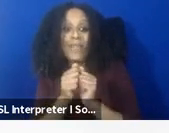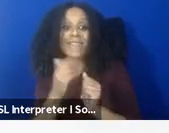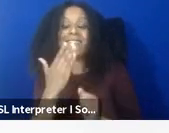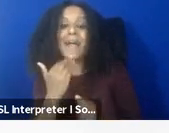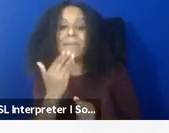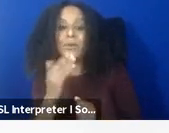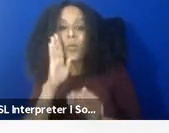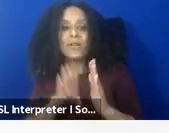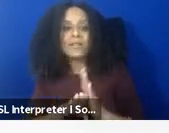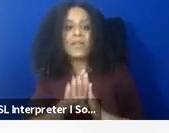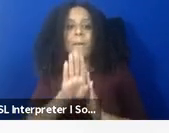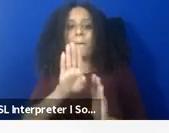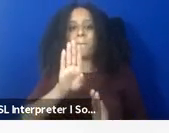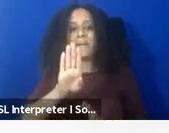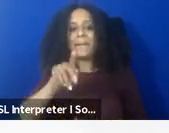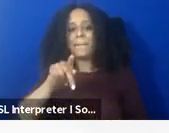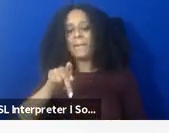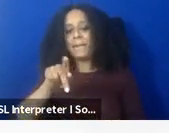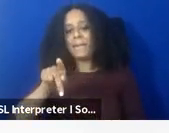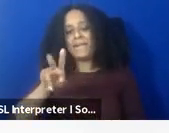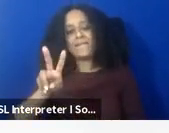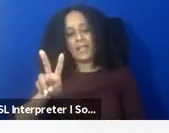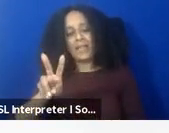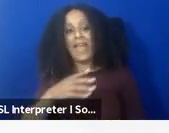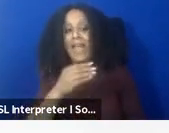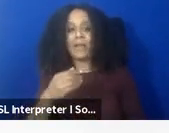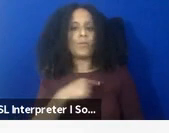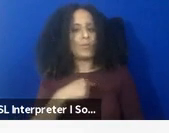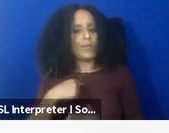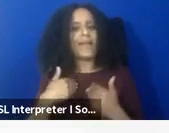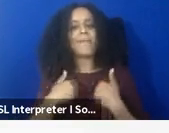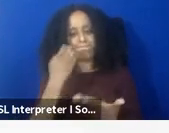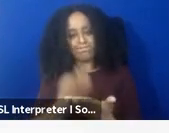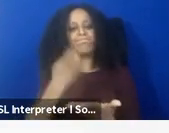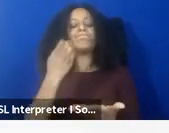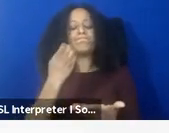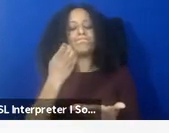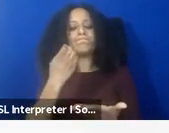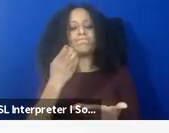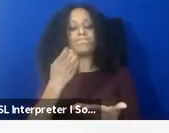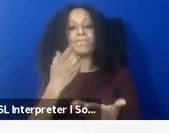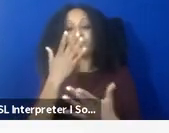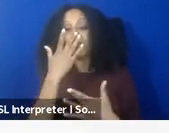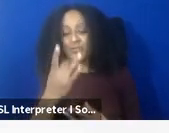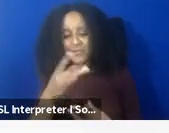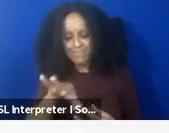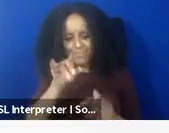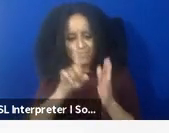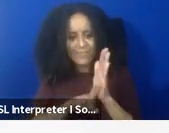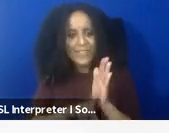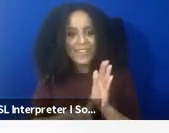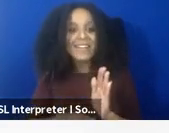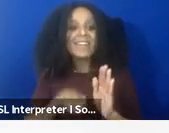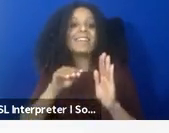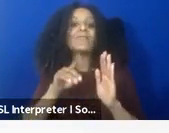develop BPPV, and we have pretty strong, consistent evidence for this. An interesting finding in the BPPV literature